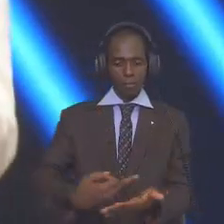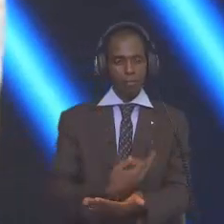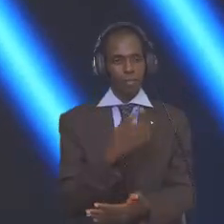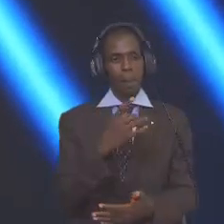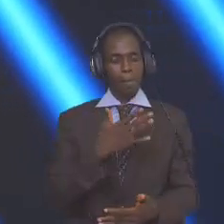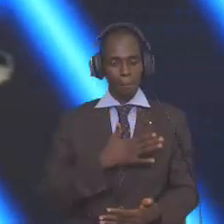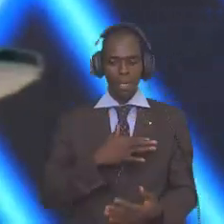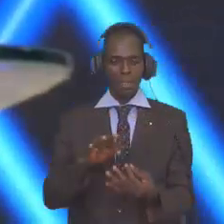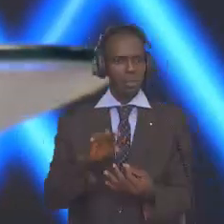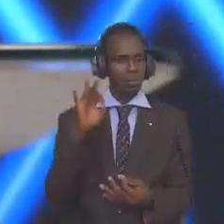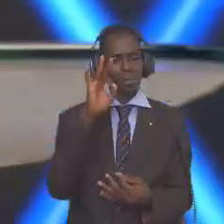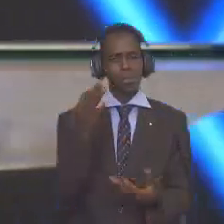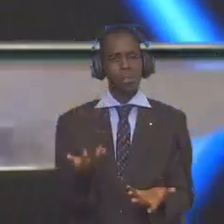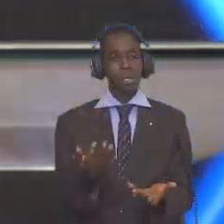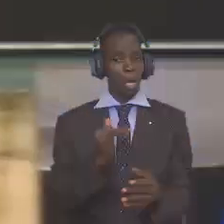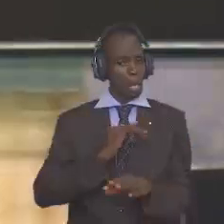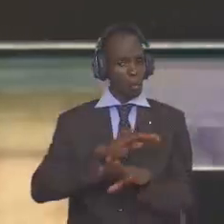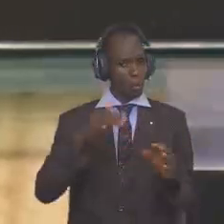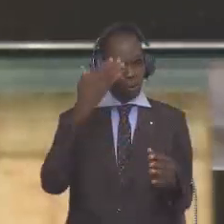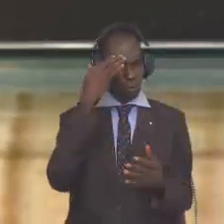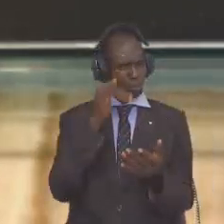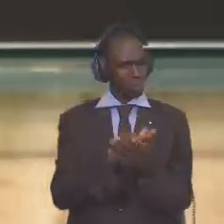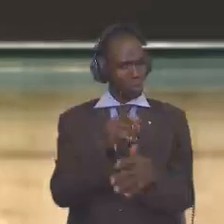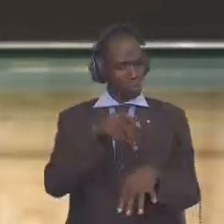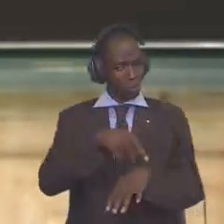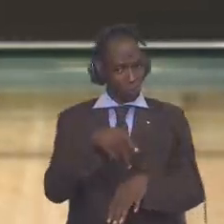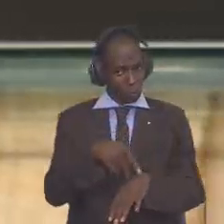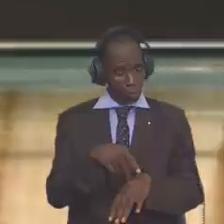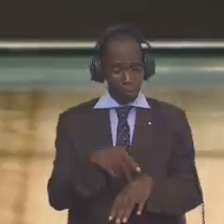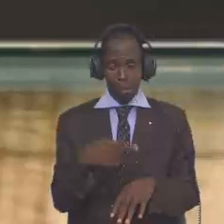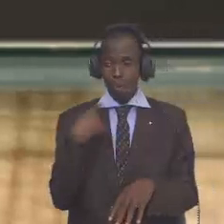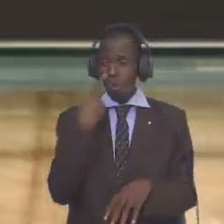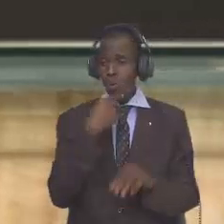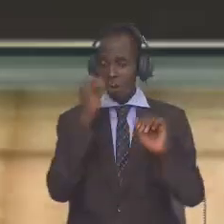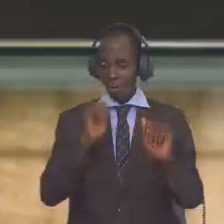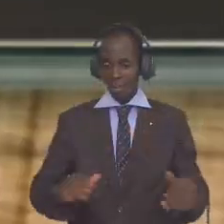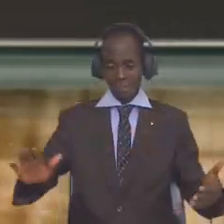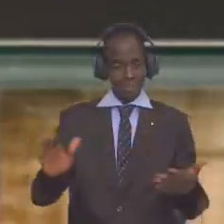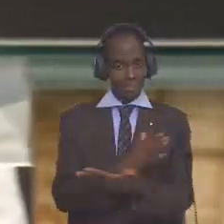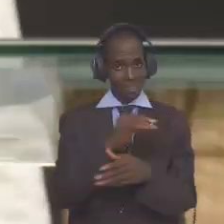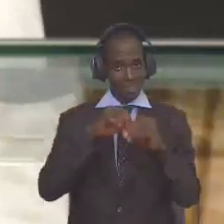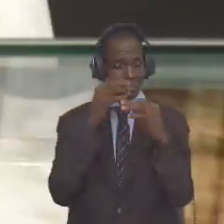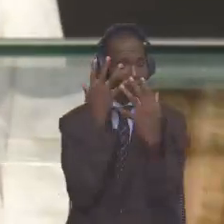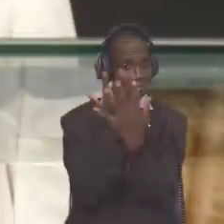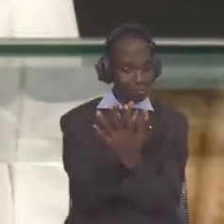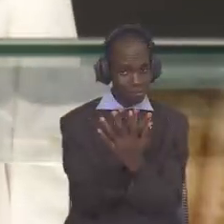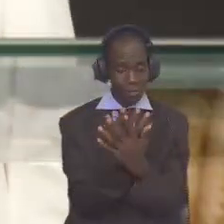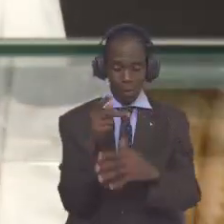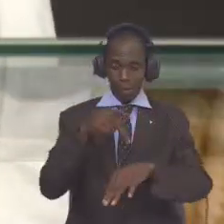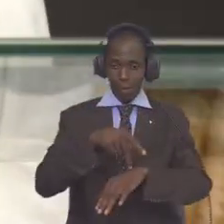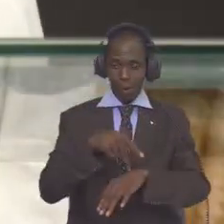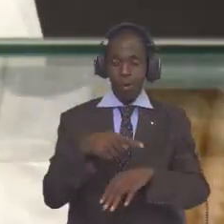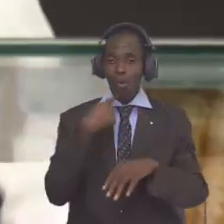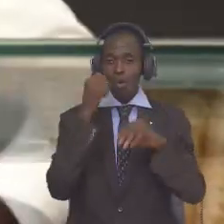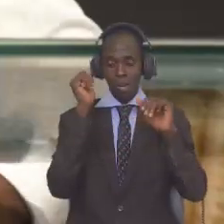didn't know that, you know, a person like an apostle who could sing in the prison, an apostle who